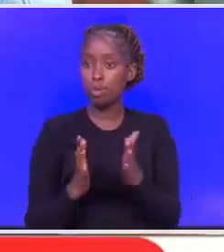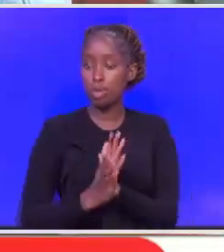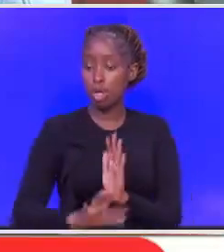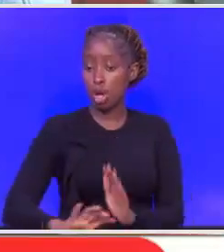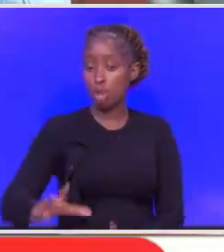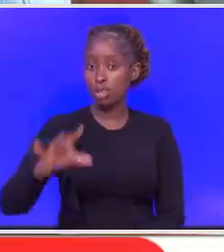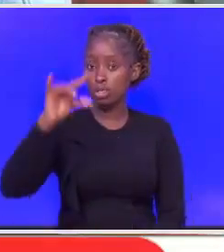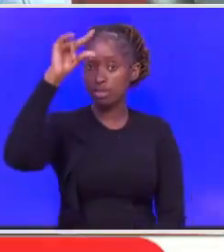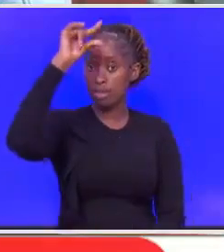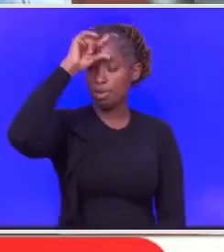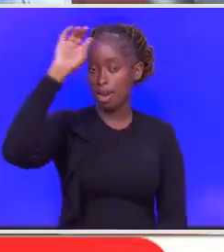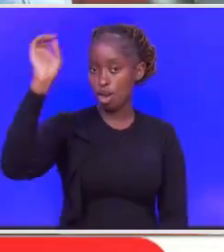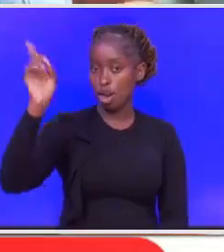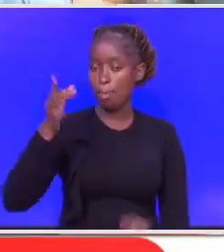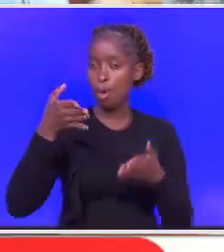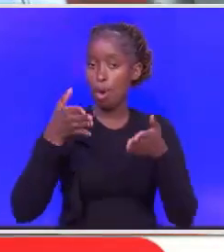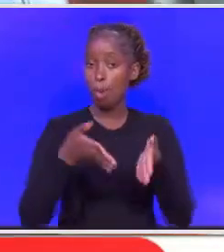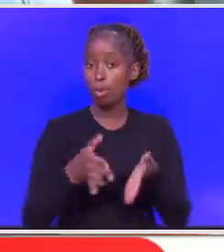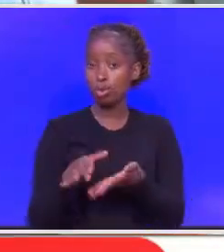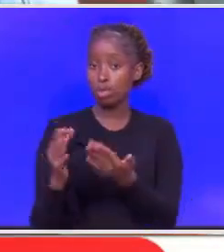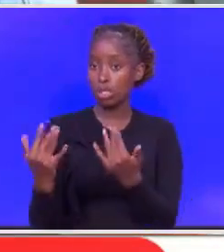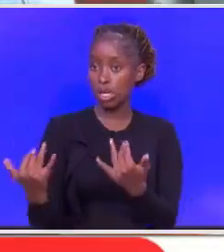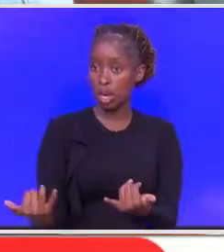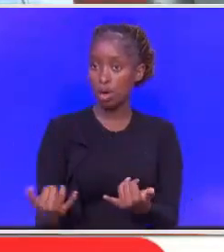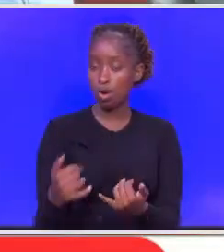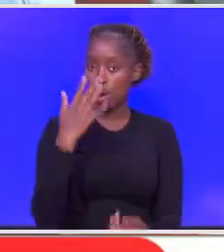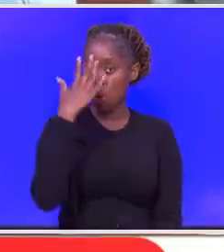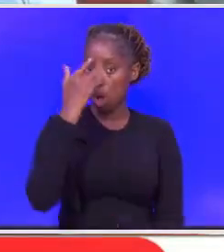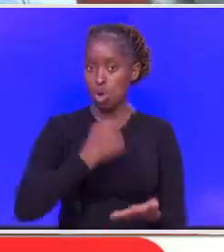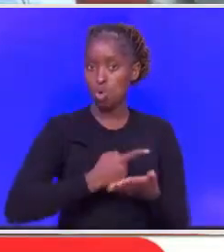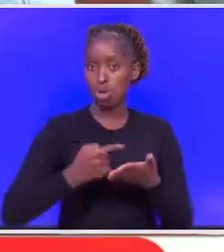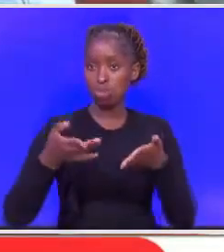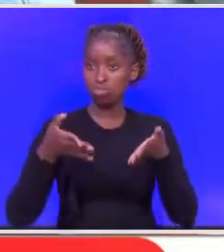Nairobi, this is the opportunity. Because